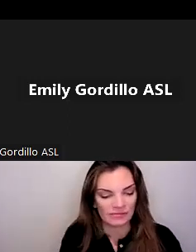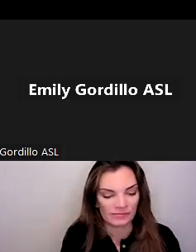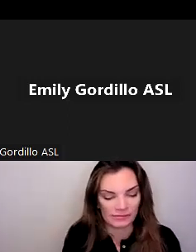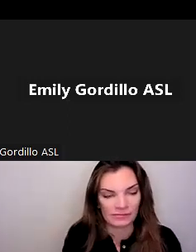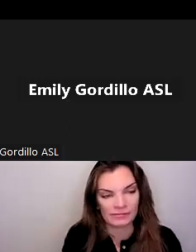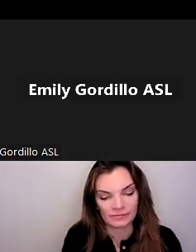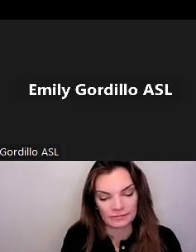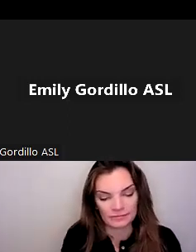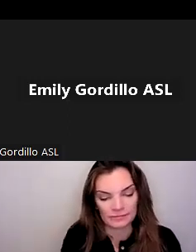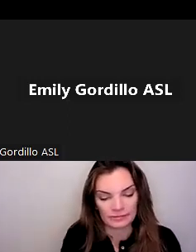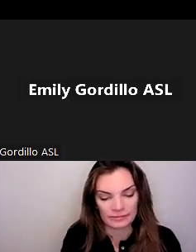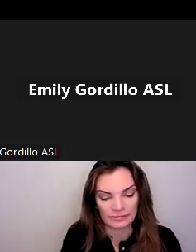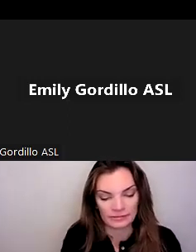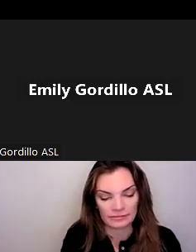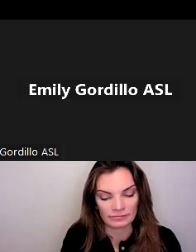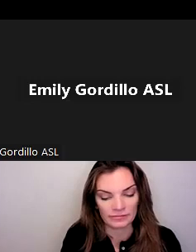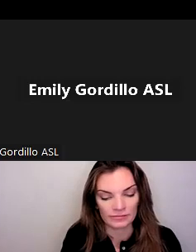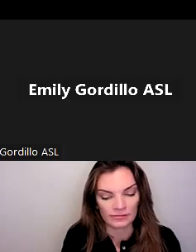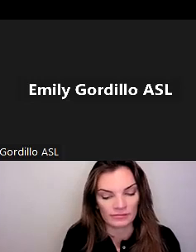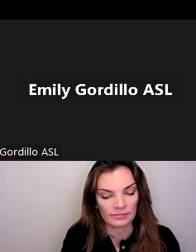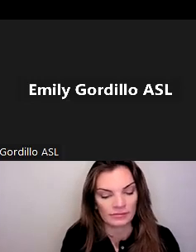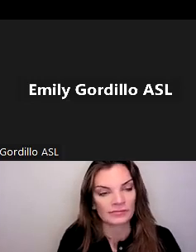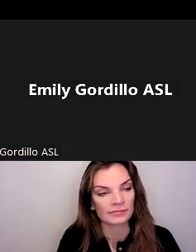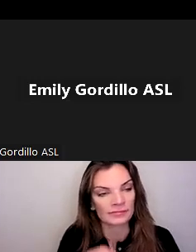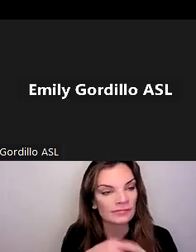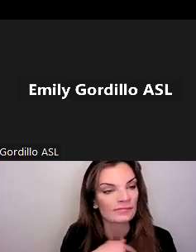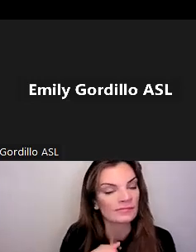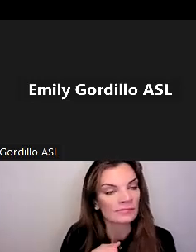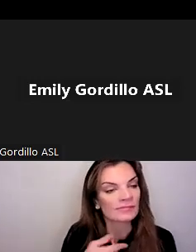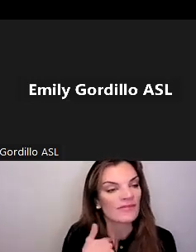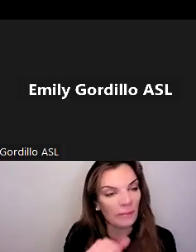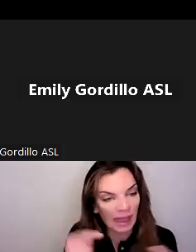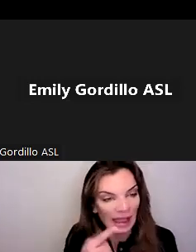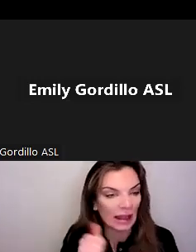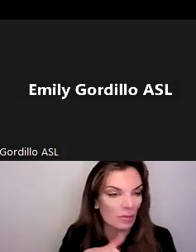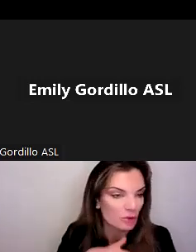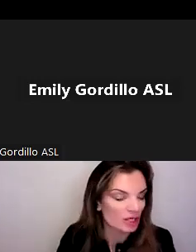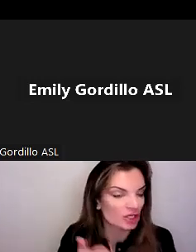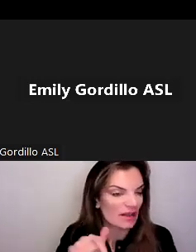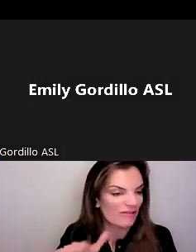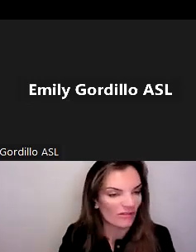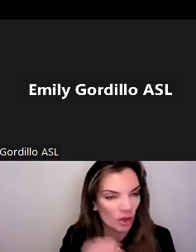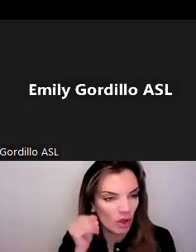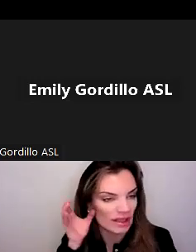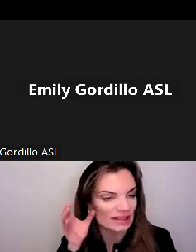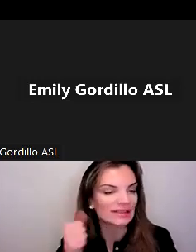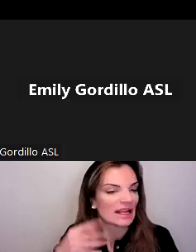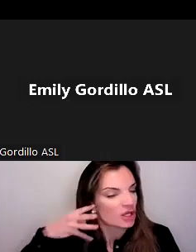of exposures they've had. Are they having, any pain, any pressure, any fullness, any